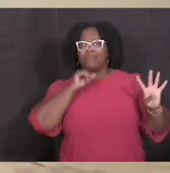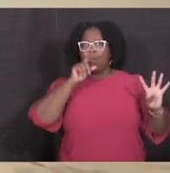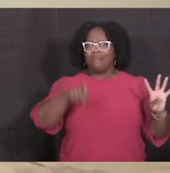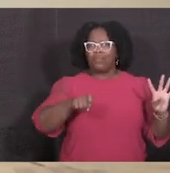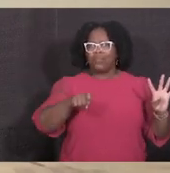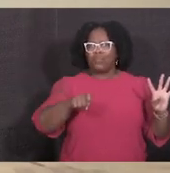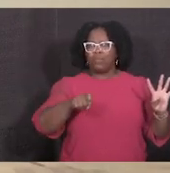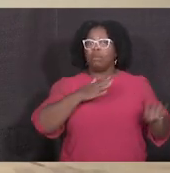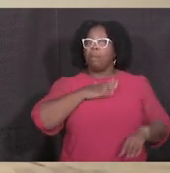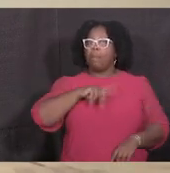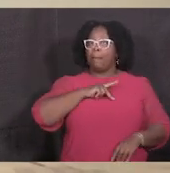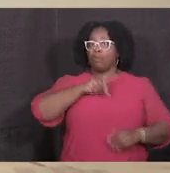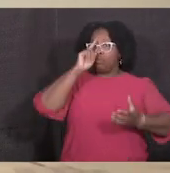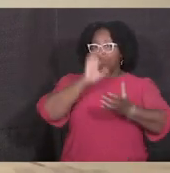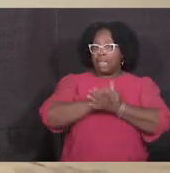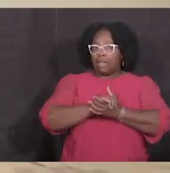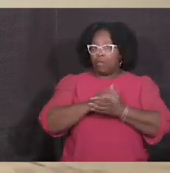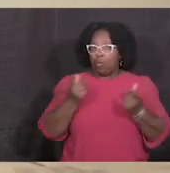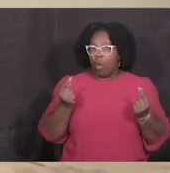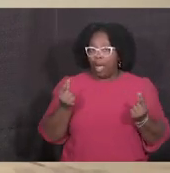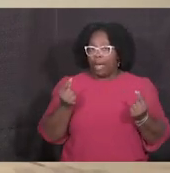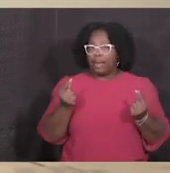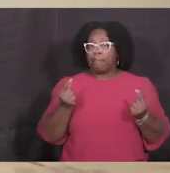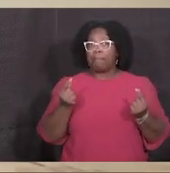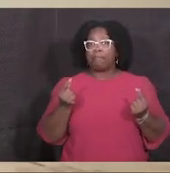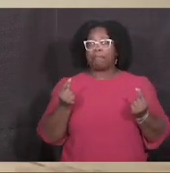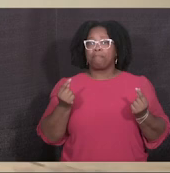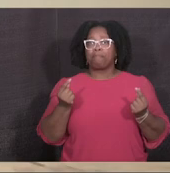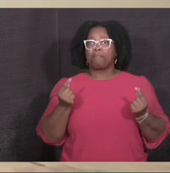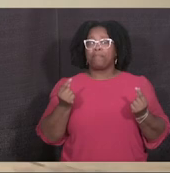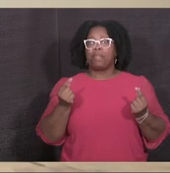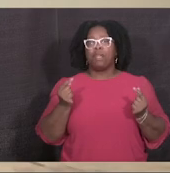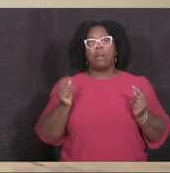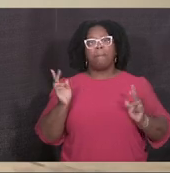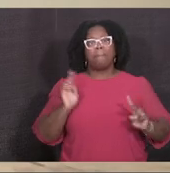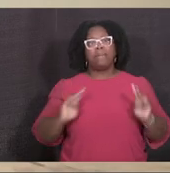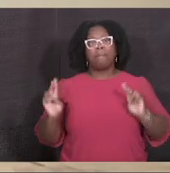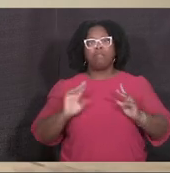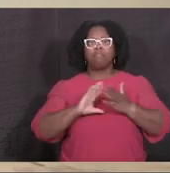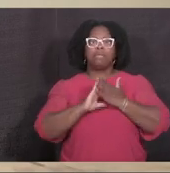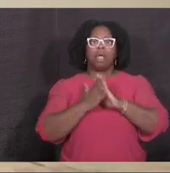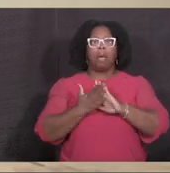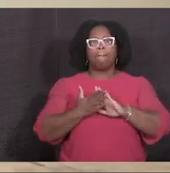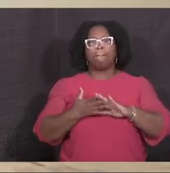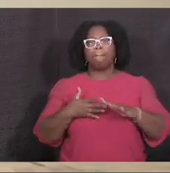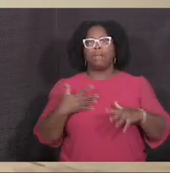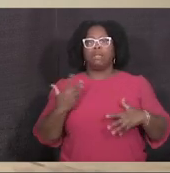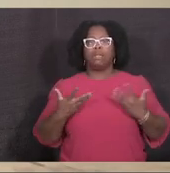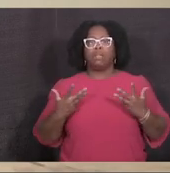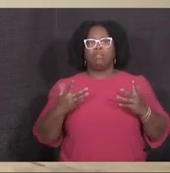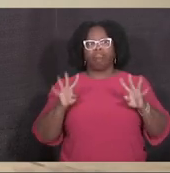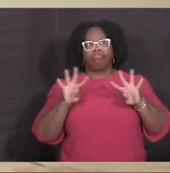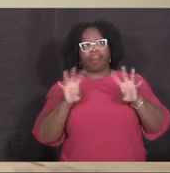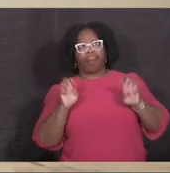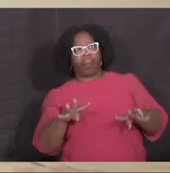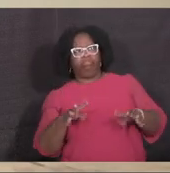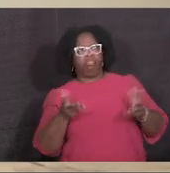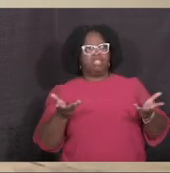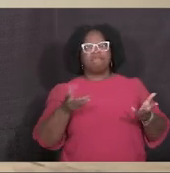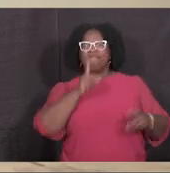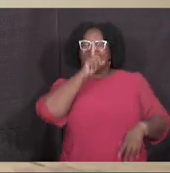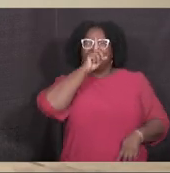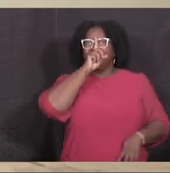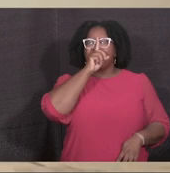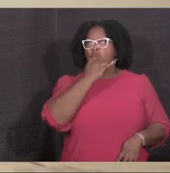that often people get really sort of mystified by, not mystified,